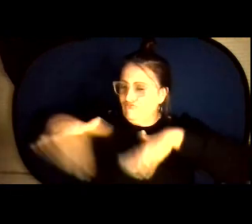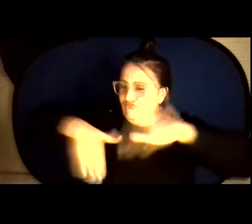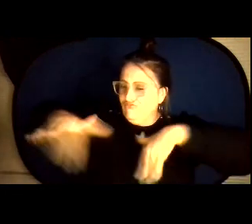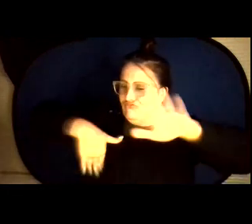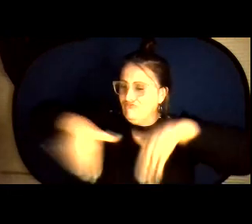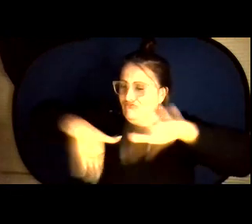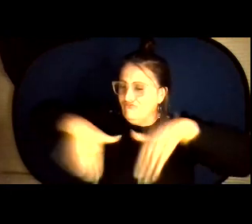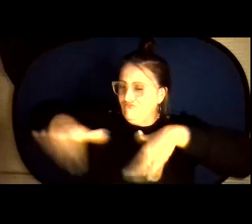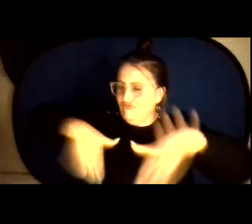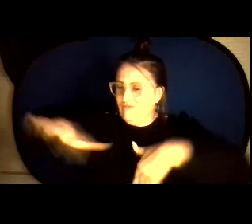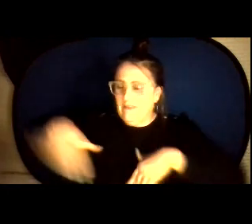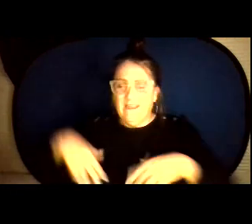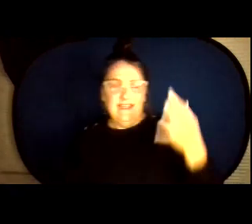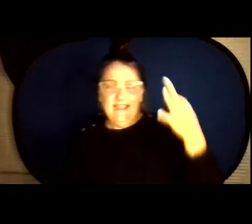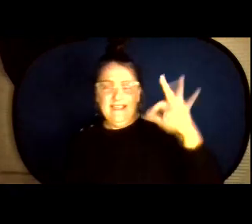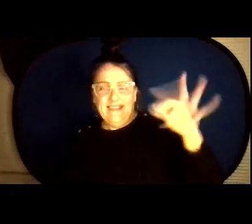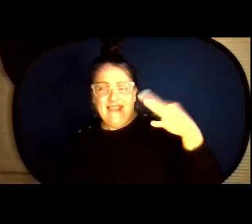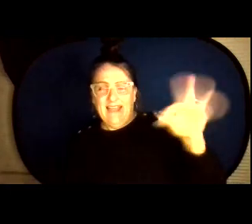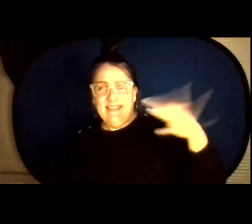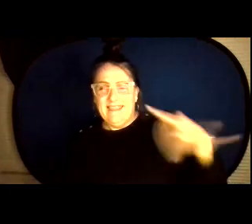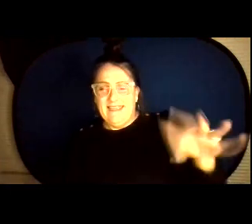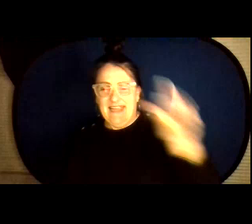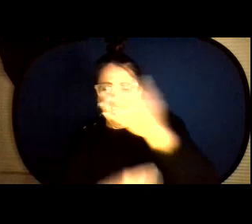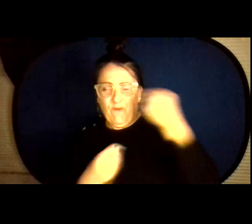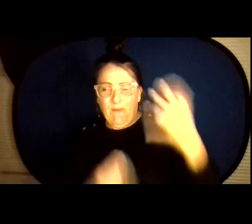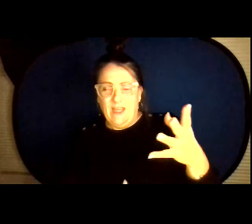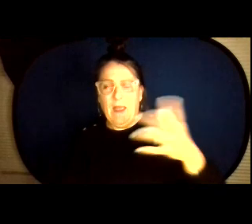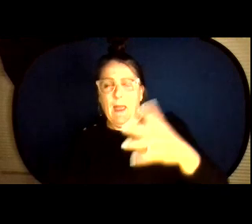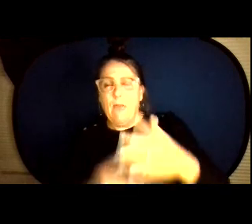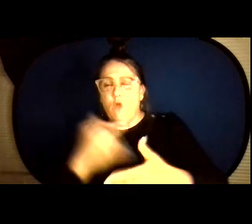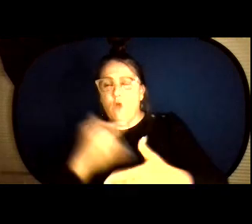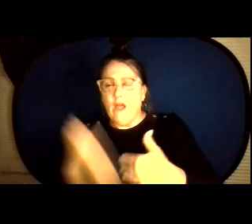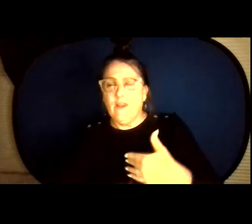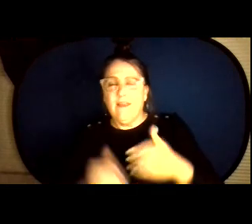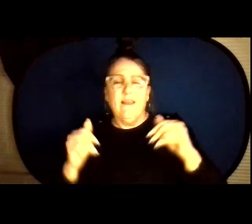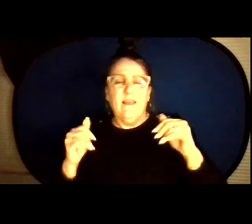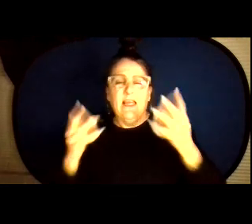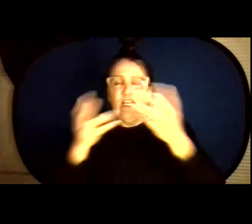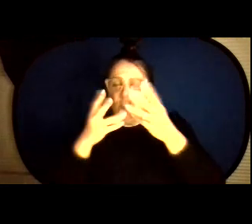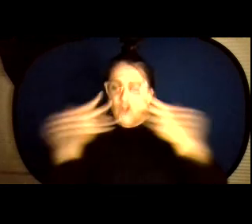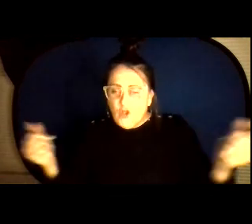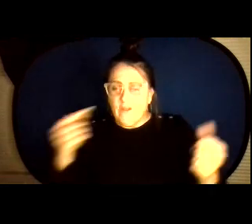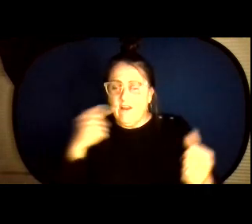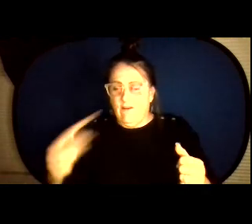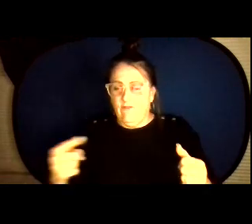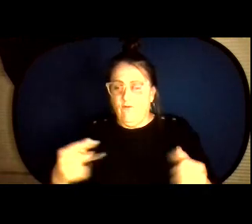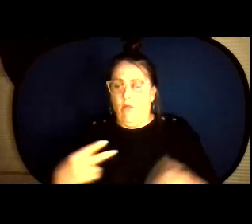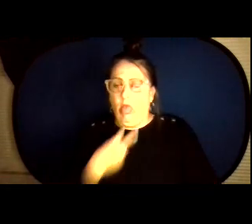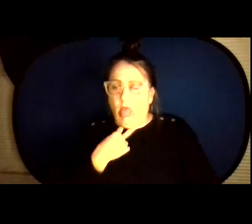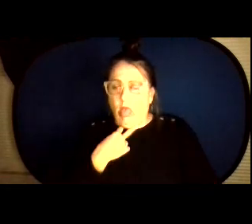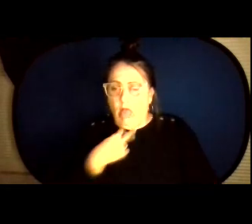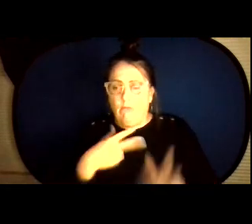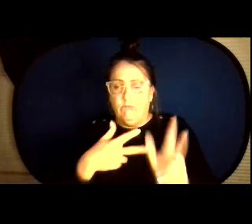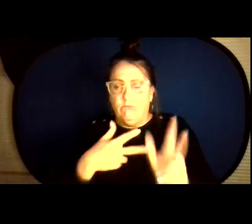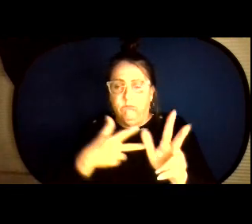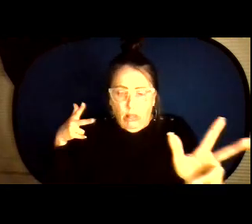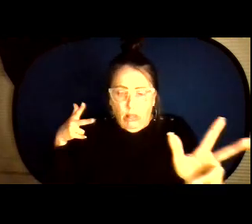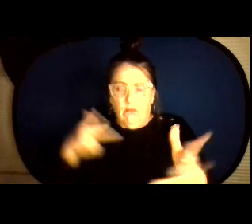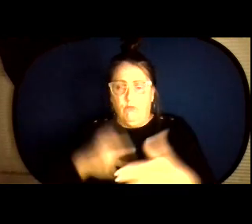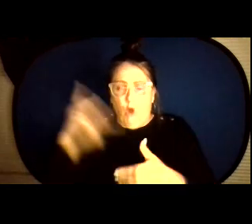Tab 19 is an information item. Projects that compete for the Solutions for Congested Corridors program